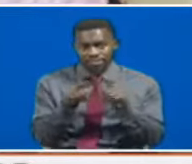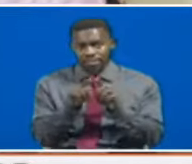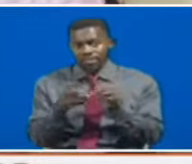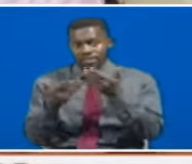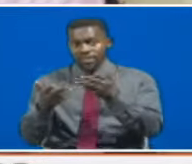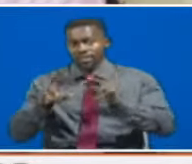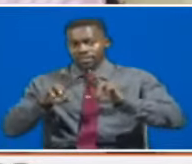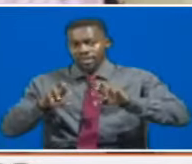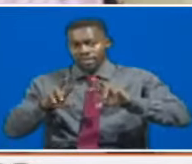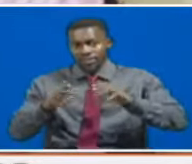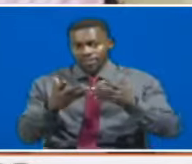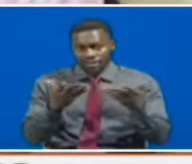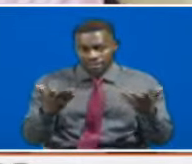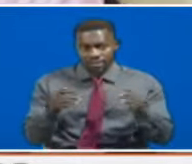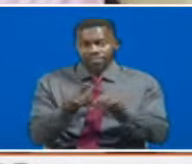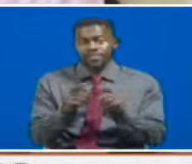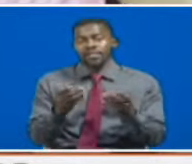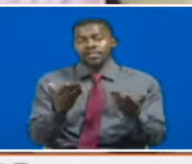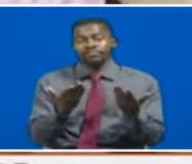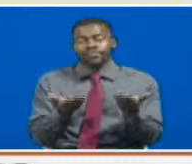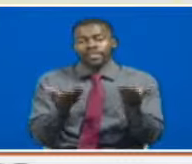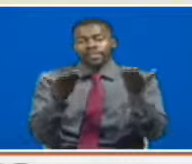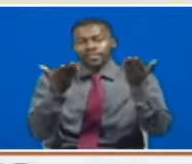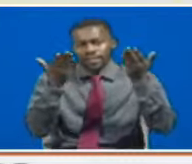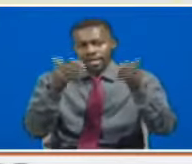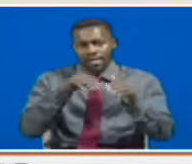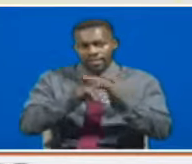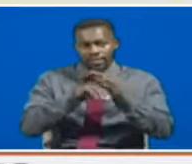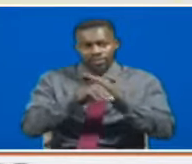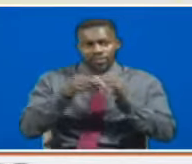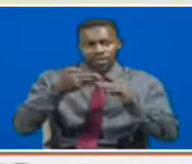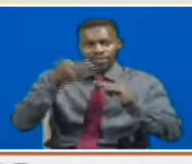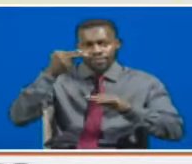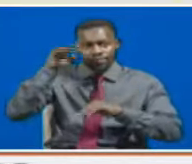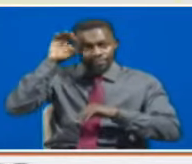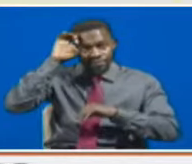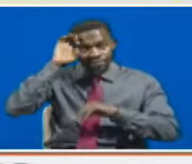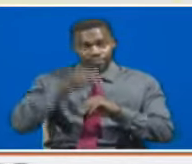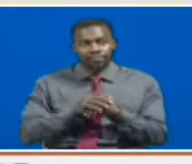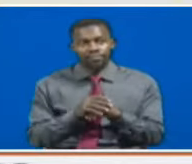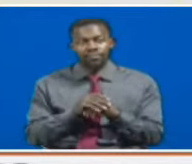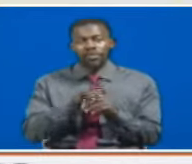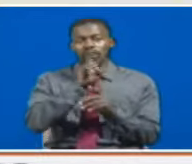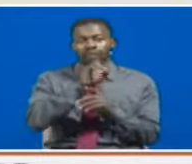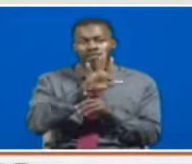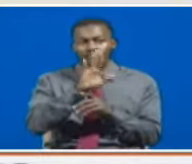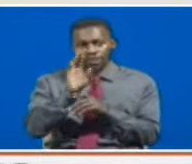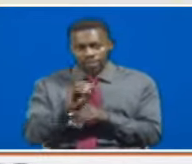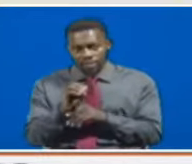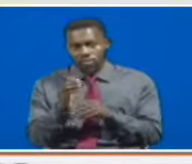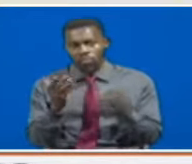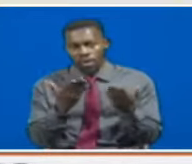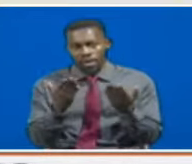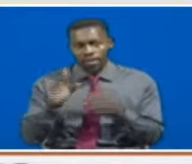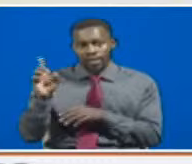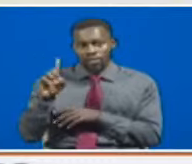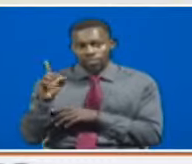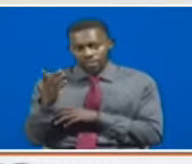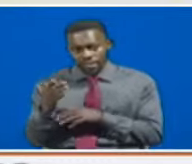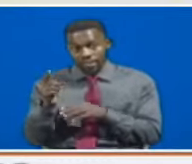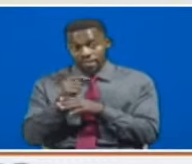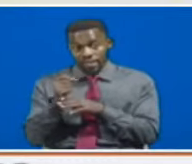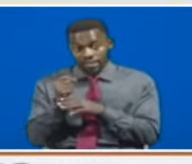skill and increase their access to higher education. The 25 participants that took place in Nairobi for this